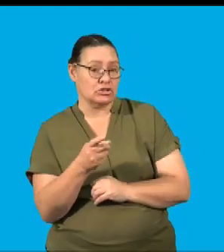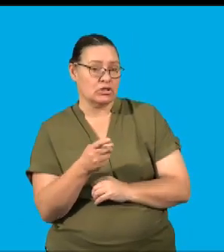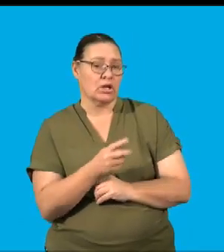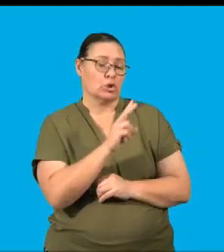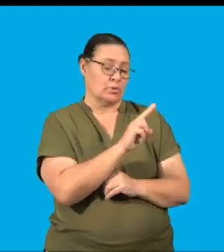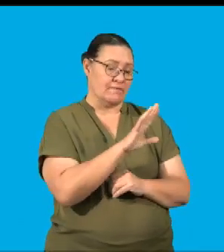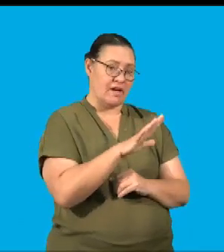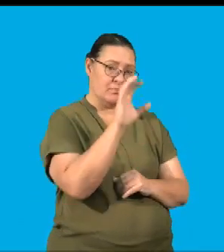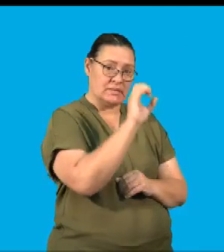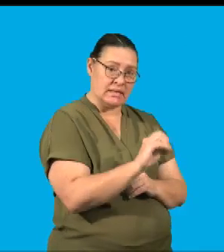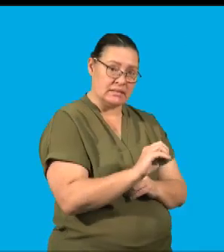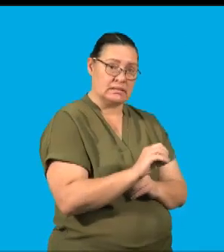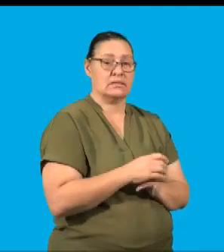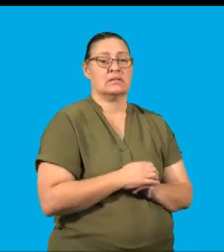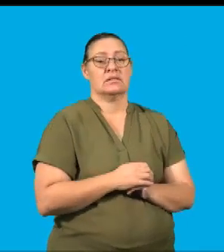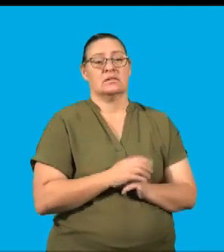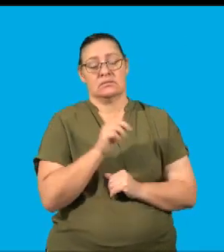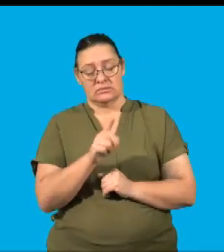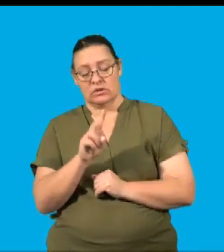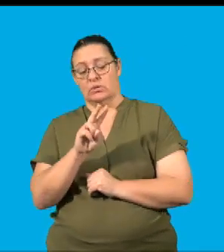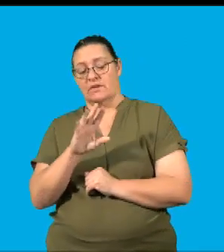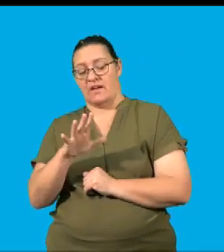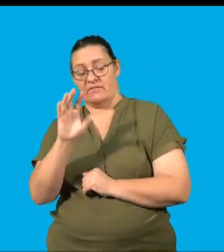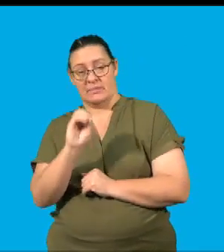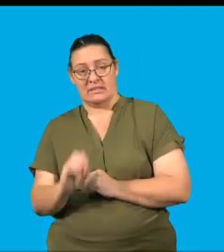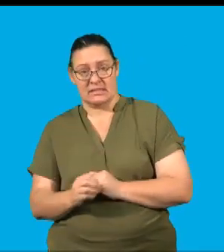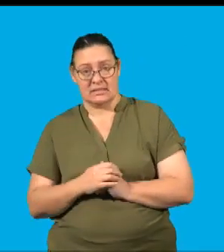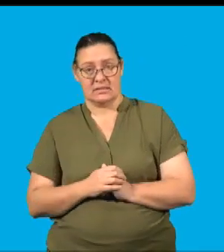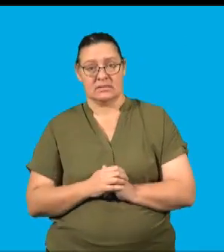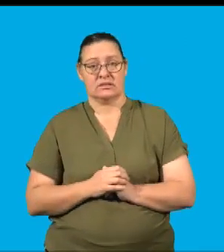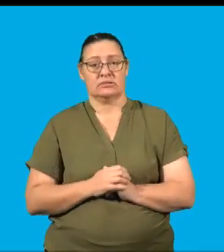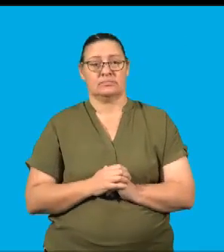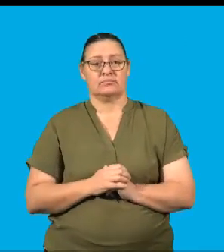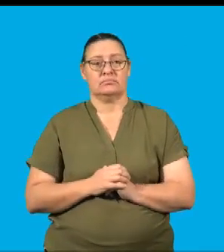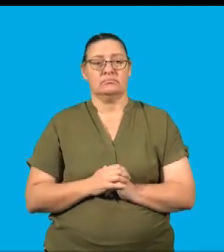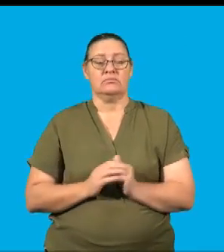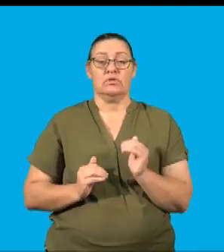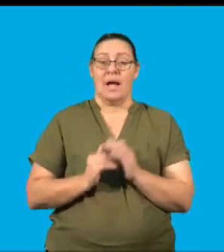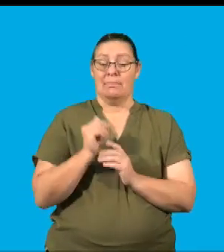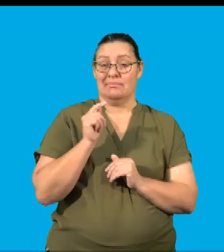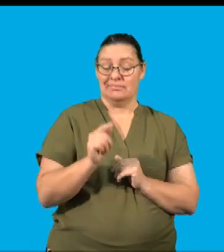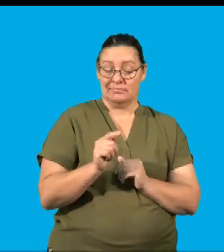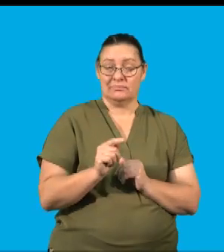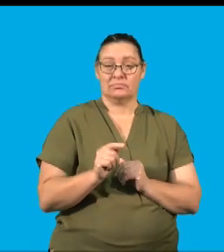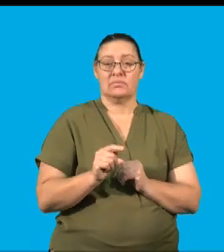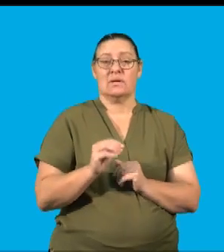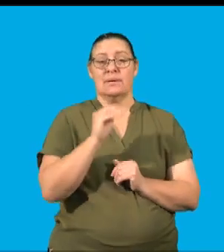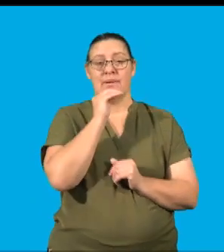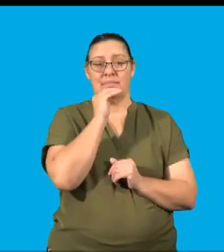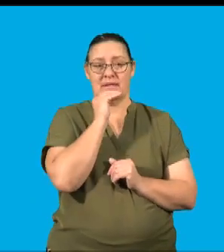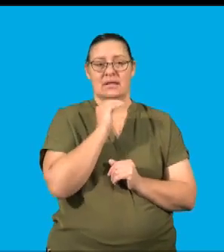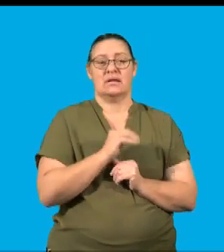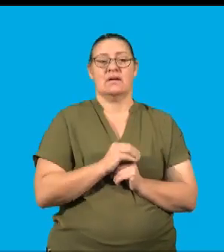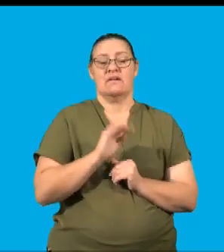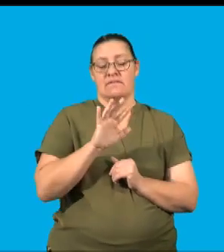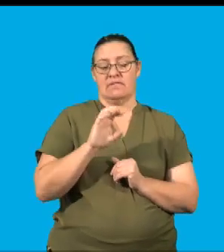this? Remember, this first part is 25%. This first part is 25%. So up to here, this is what this